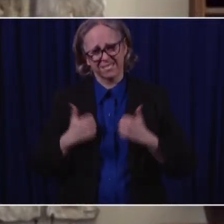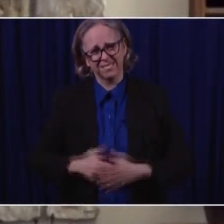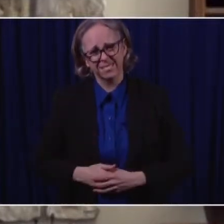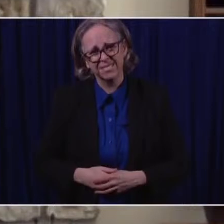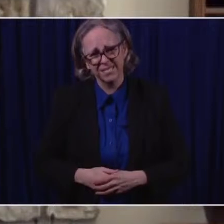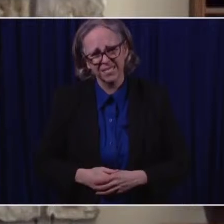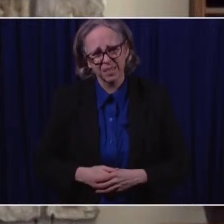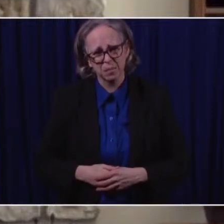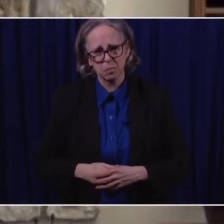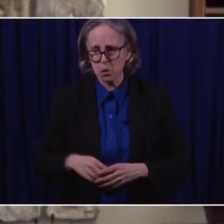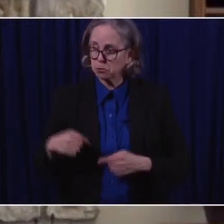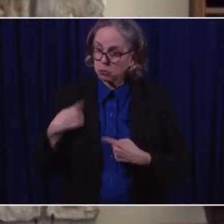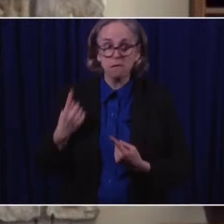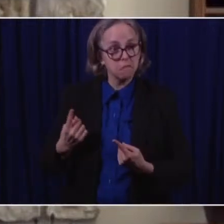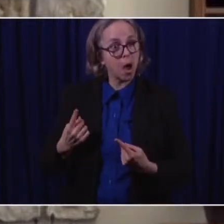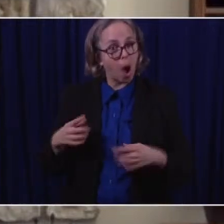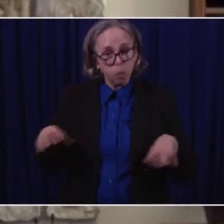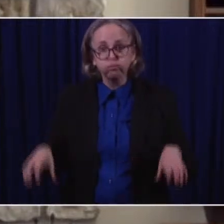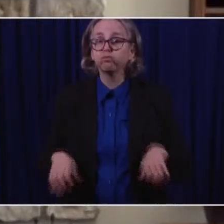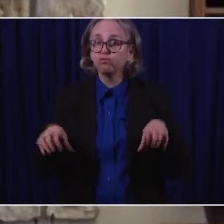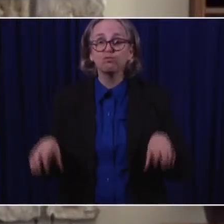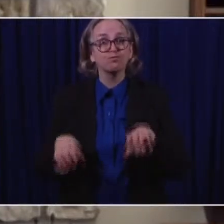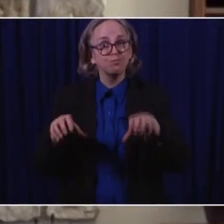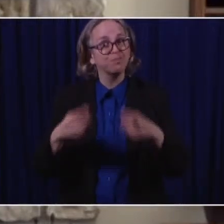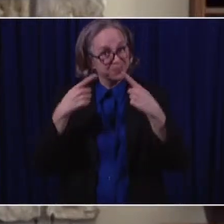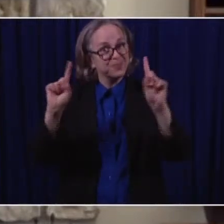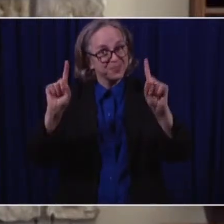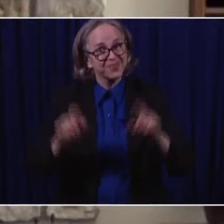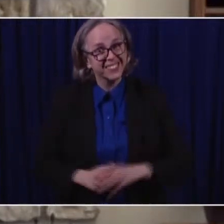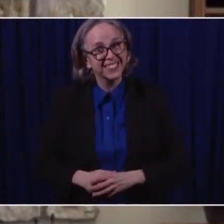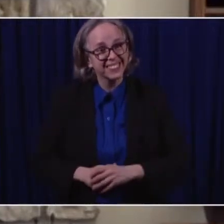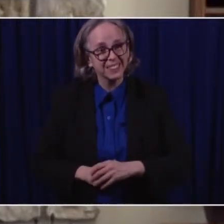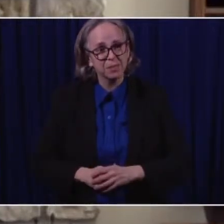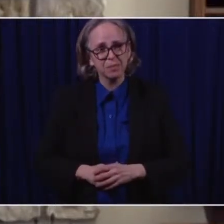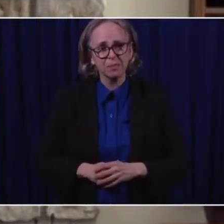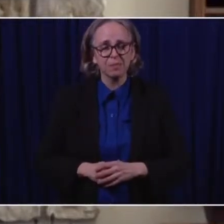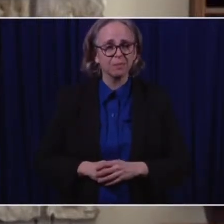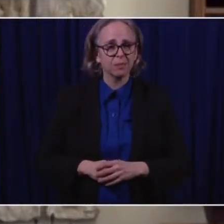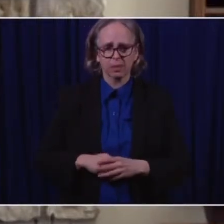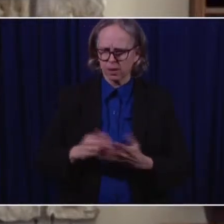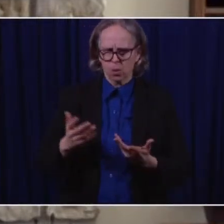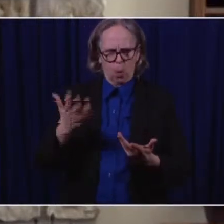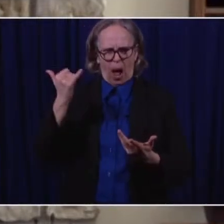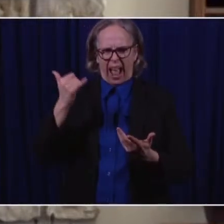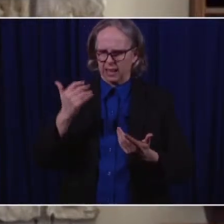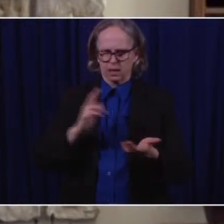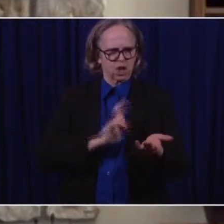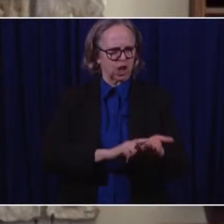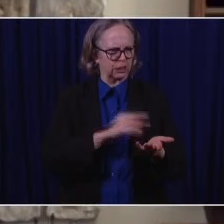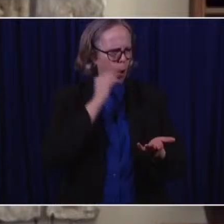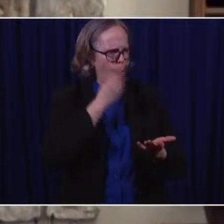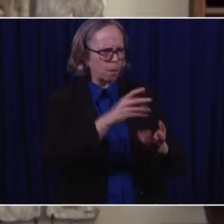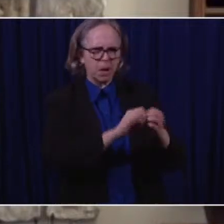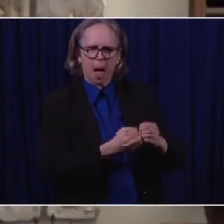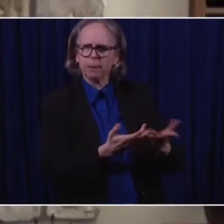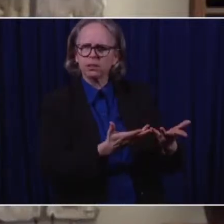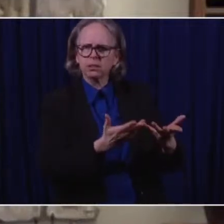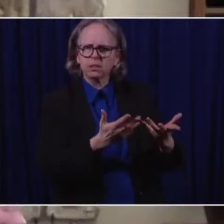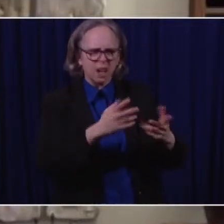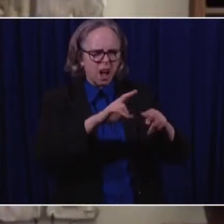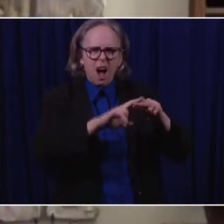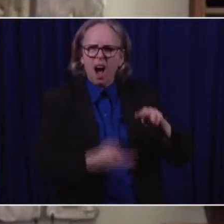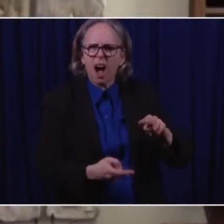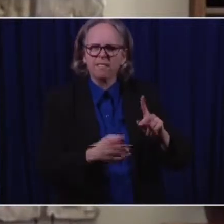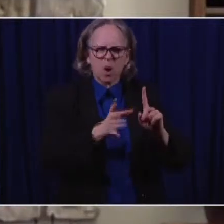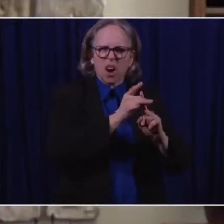successful. If you look at what's happened in the nursing homes, we've had very, very good success. We've taken the cases down. The deaths